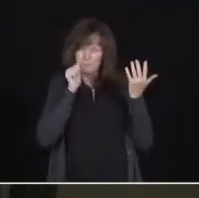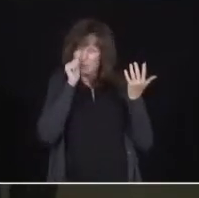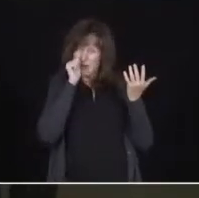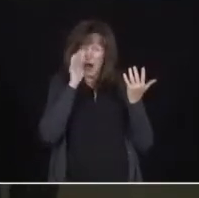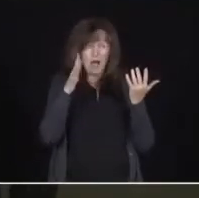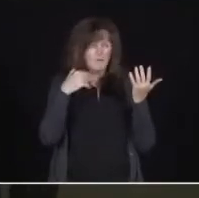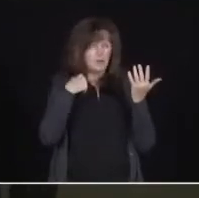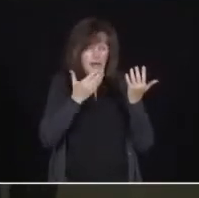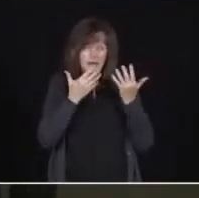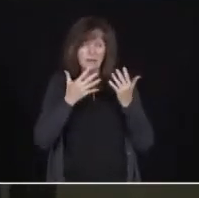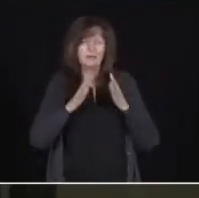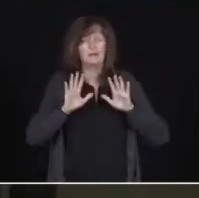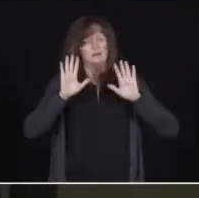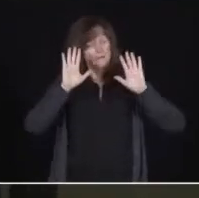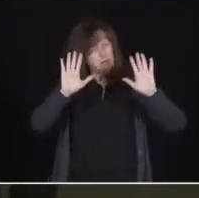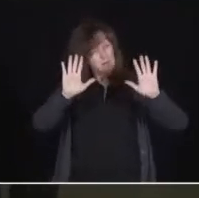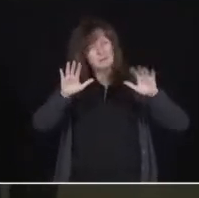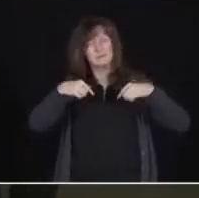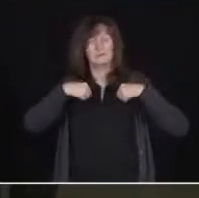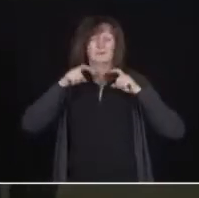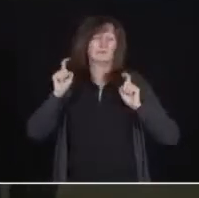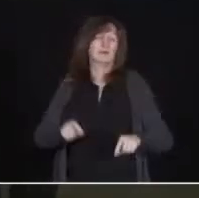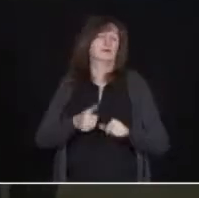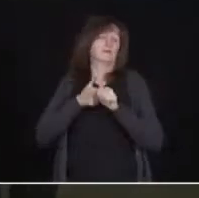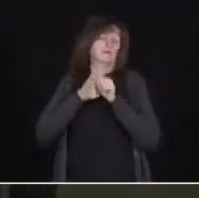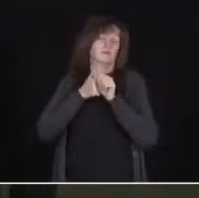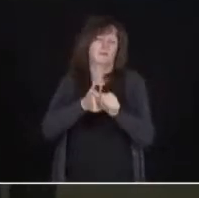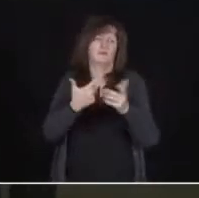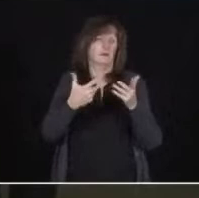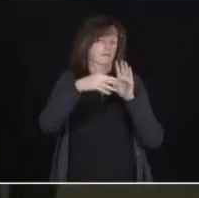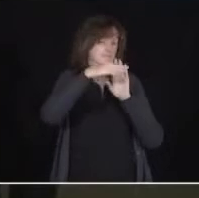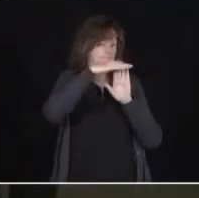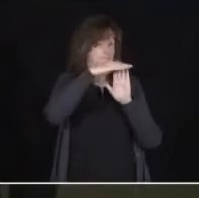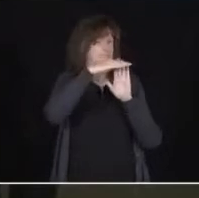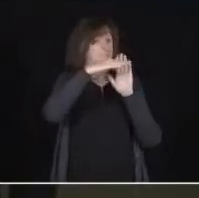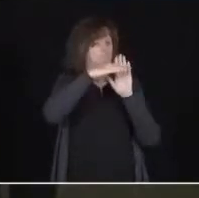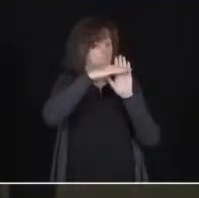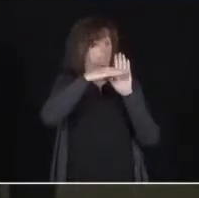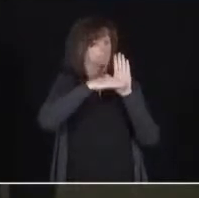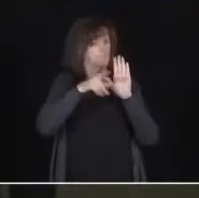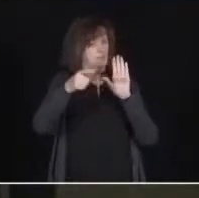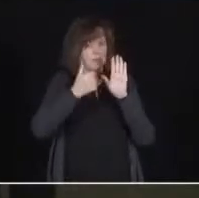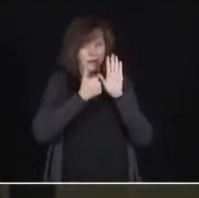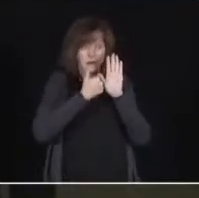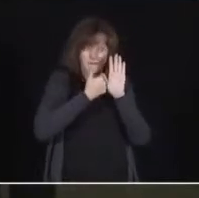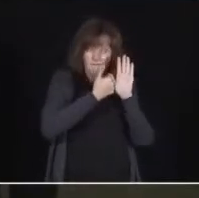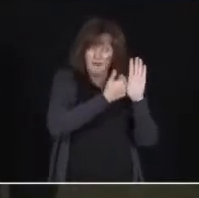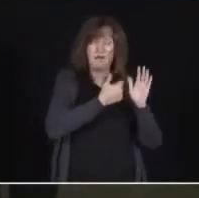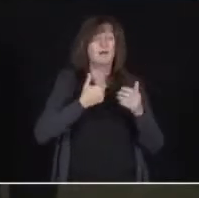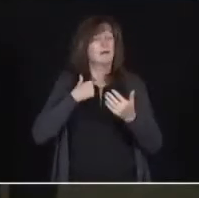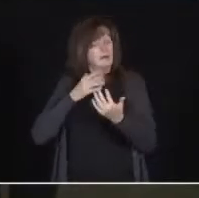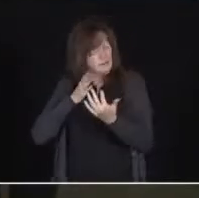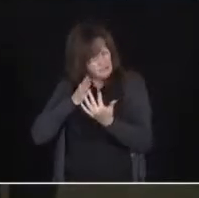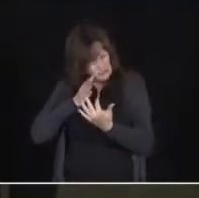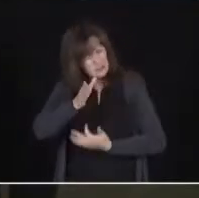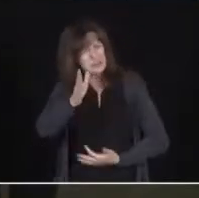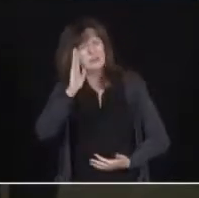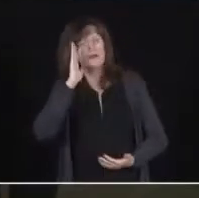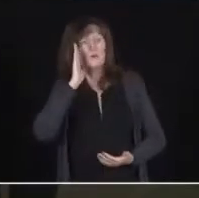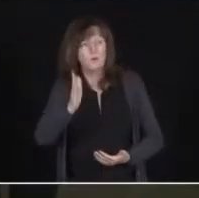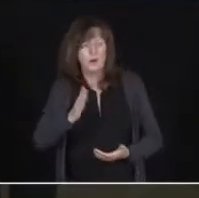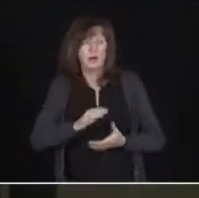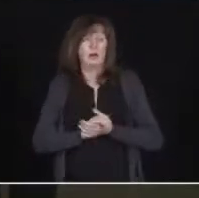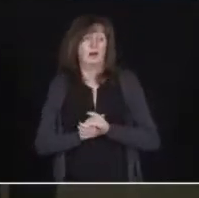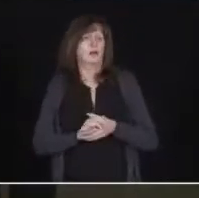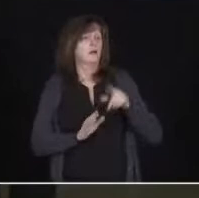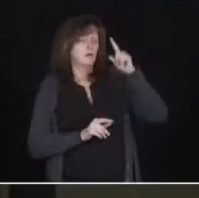together, we follow the guidelines and the protocols, we'll be able to get through this. And Premier Legault, he's working very hard. He gave us